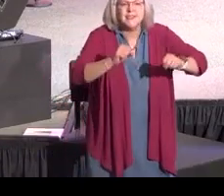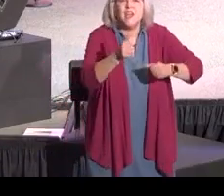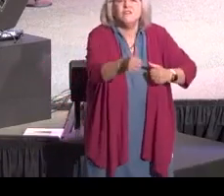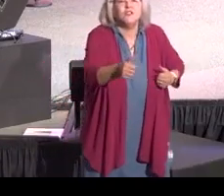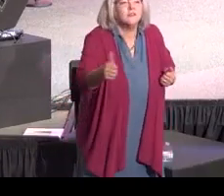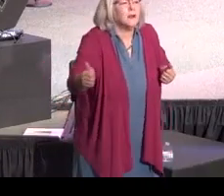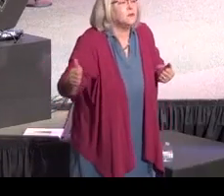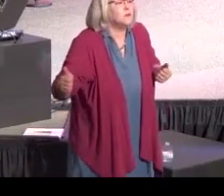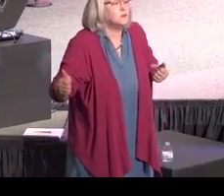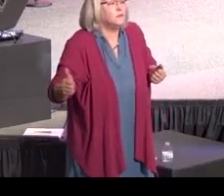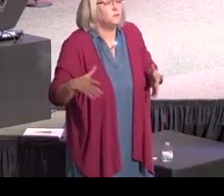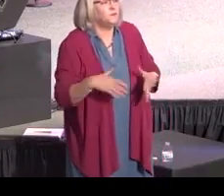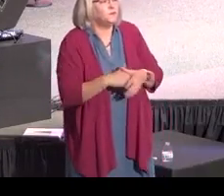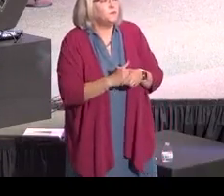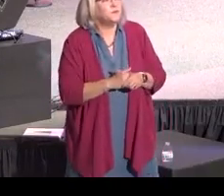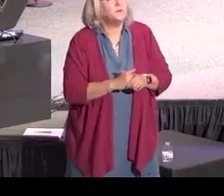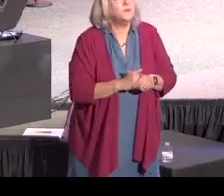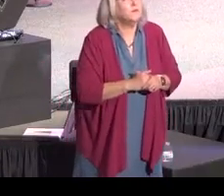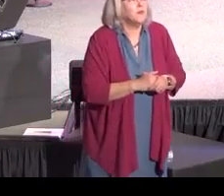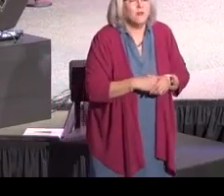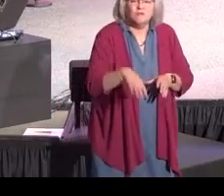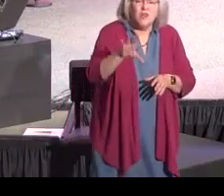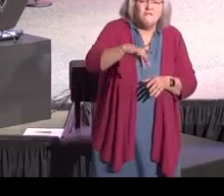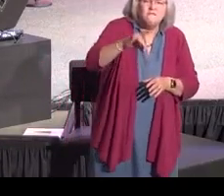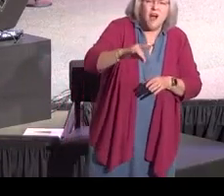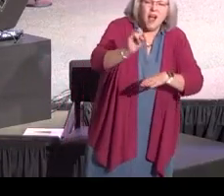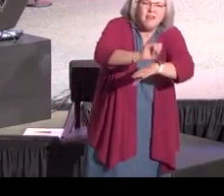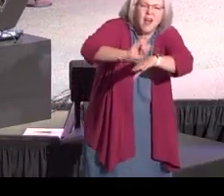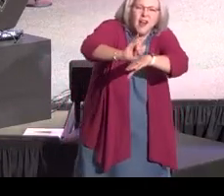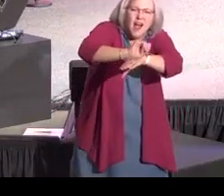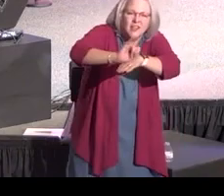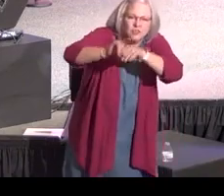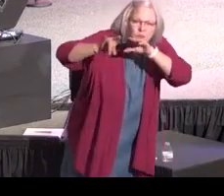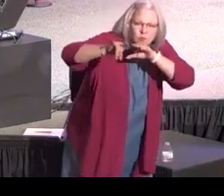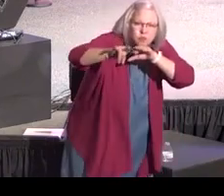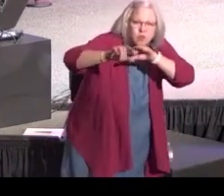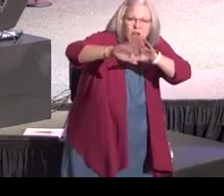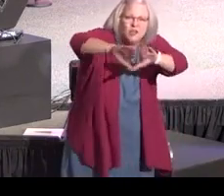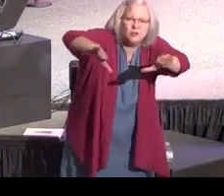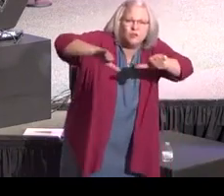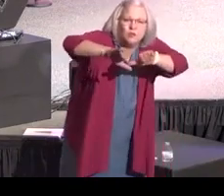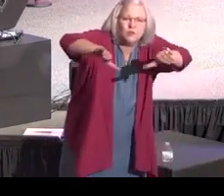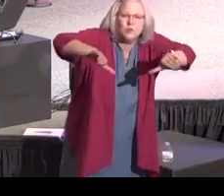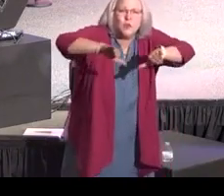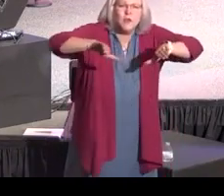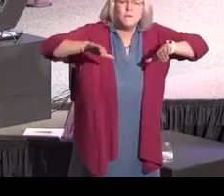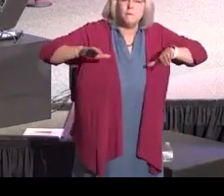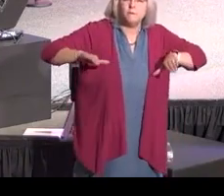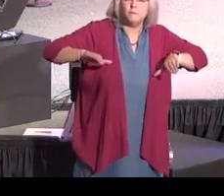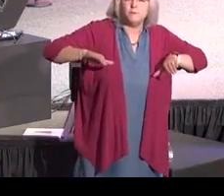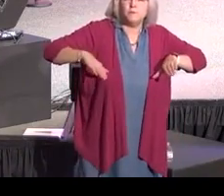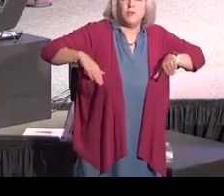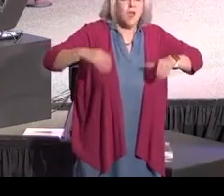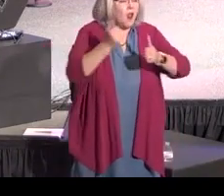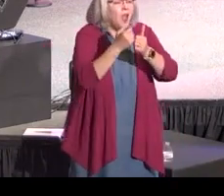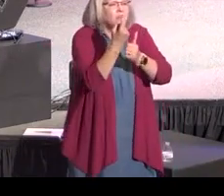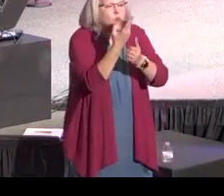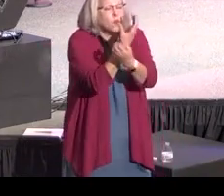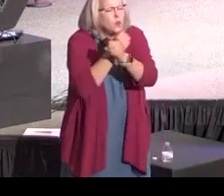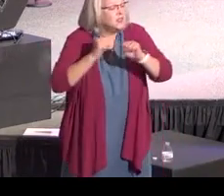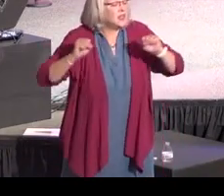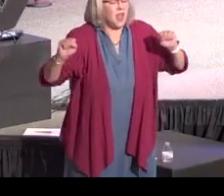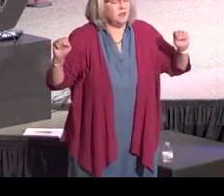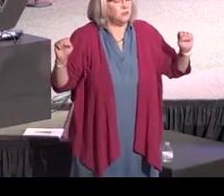the rest were to get there on planks or on other pieces of the ship. In this way, everyone reached land safely. That's